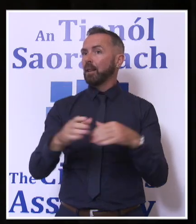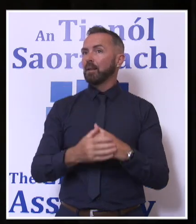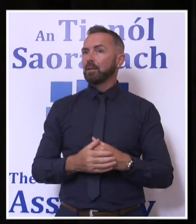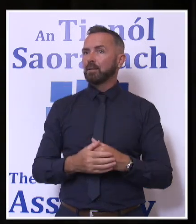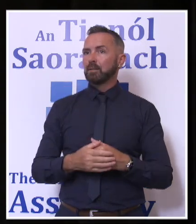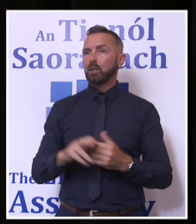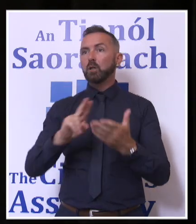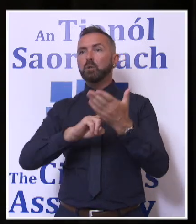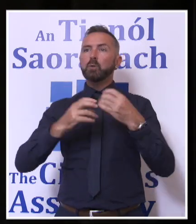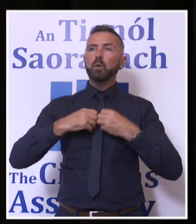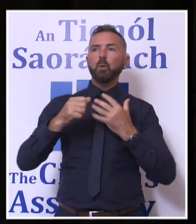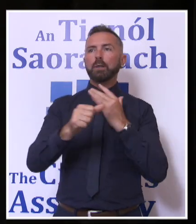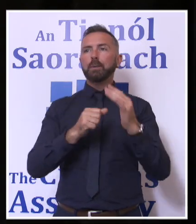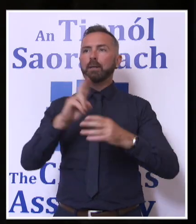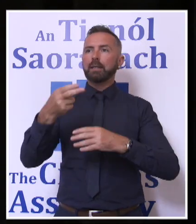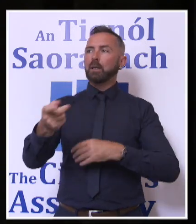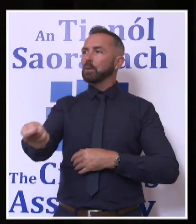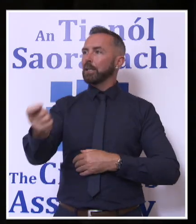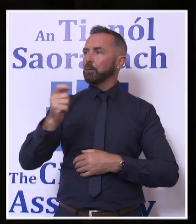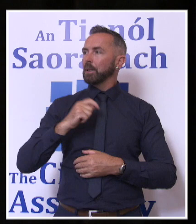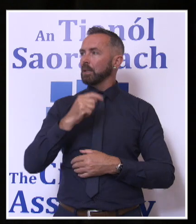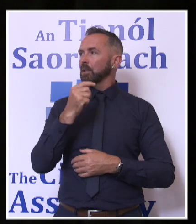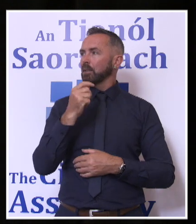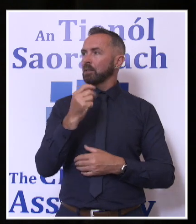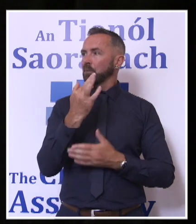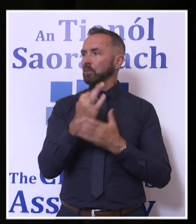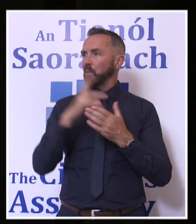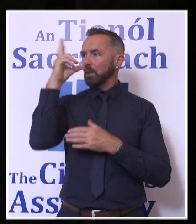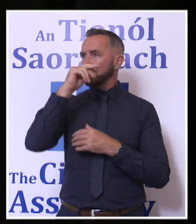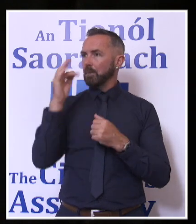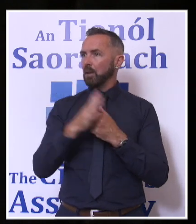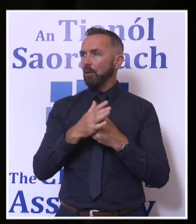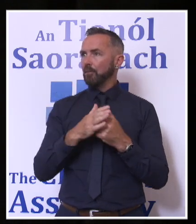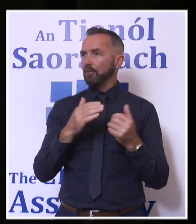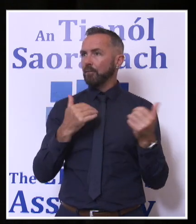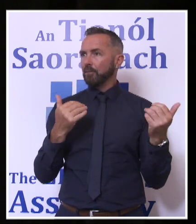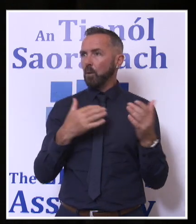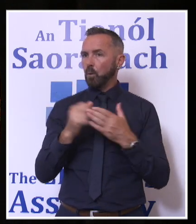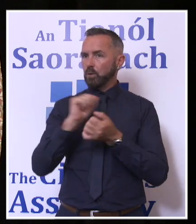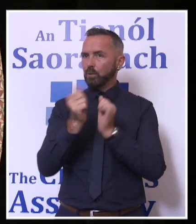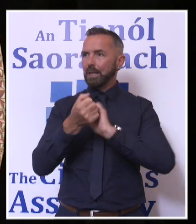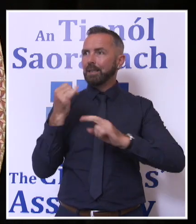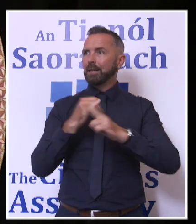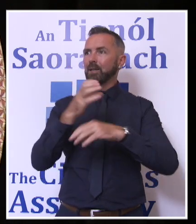own experiences, can you give me maybe 2 or 3 examples of things that maybe you would change in your own model?